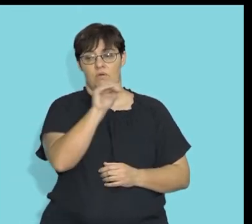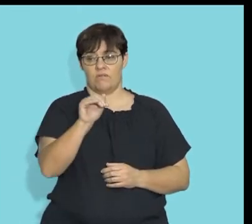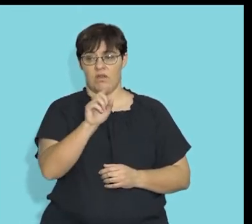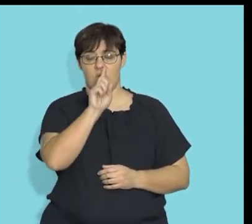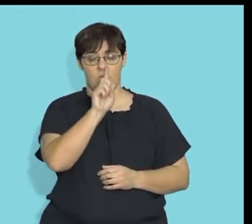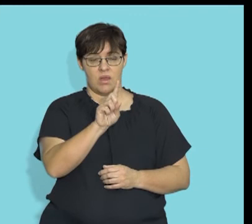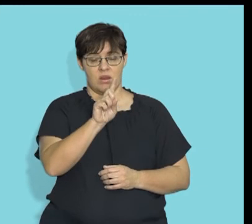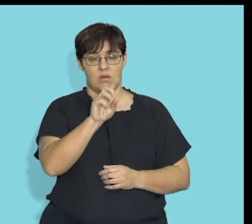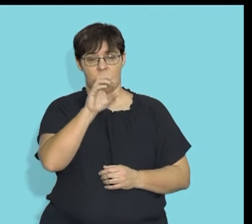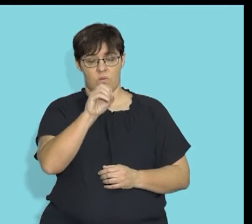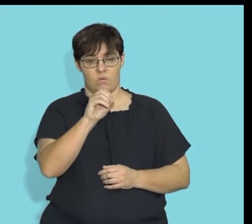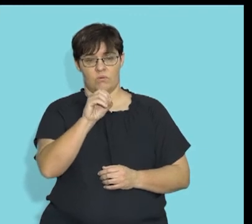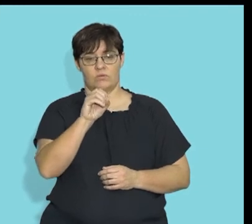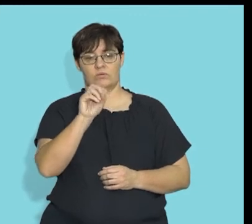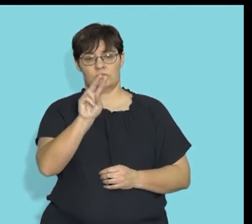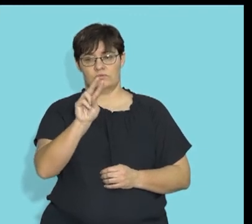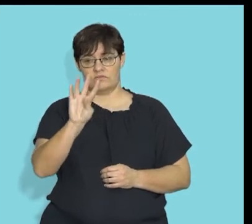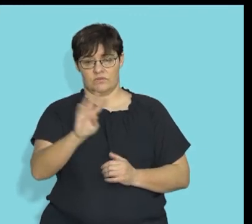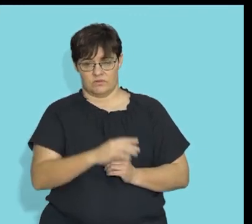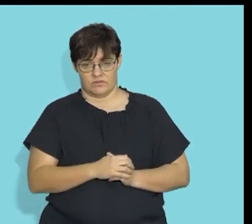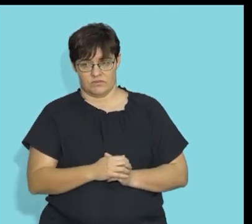So 1 over